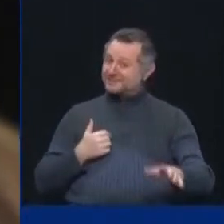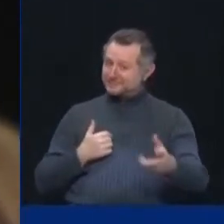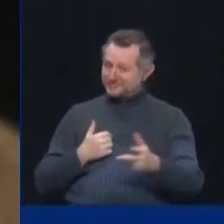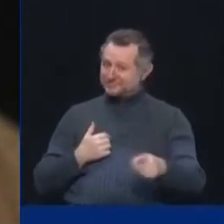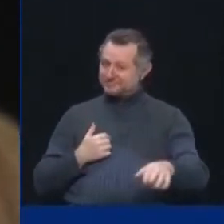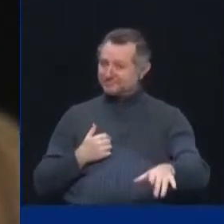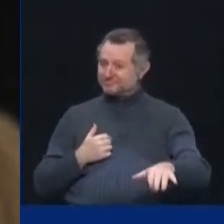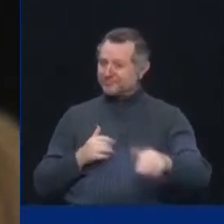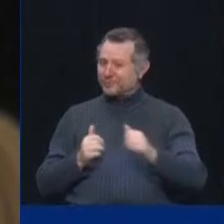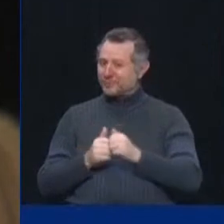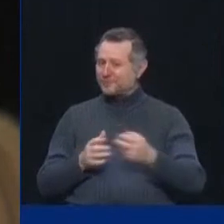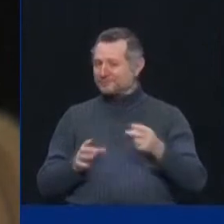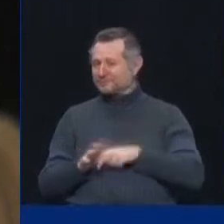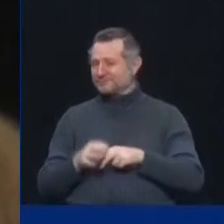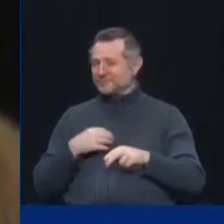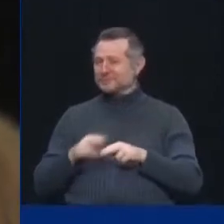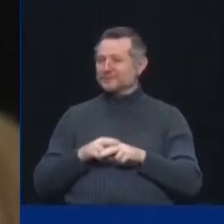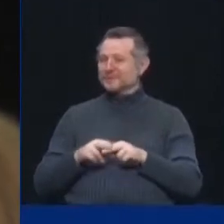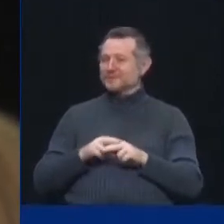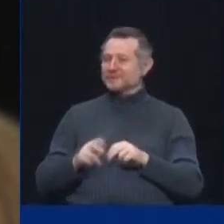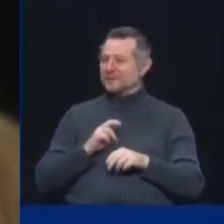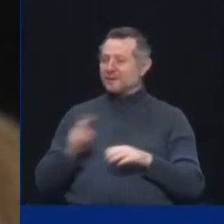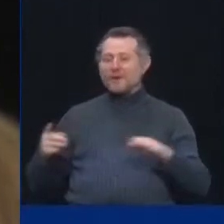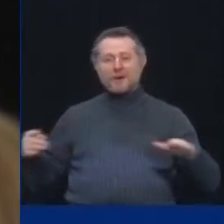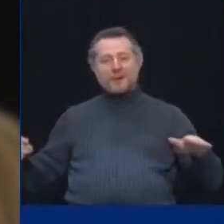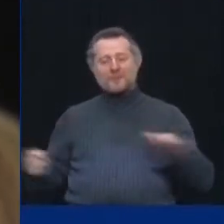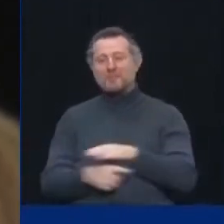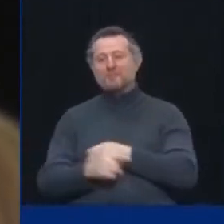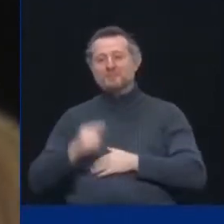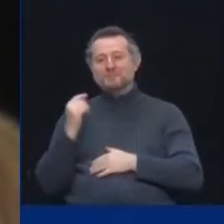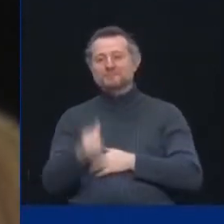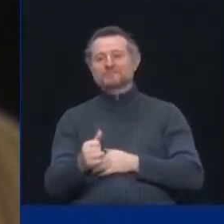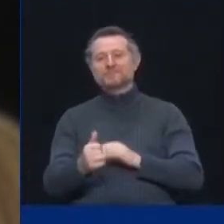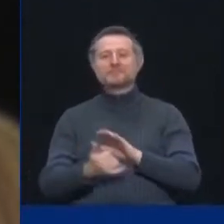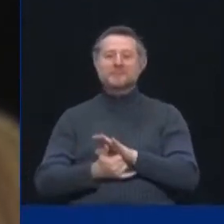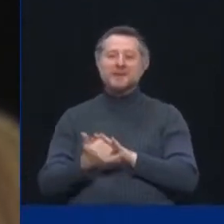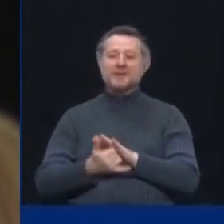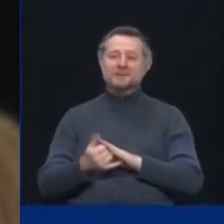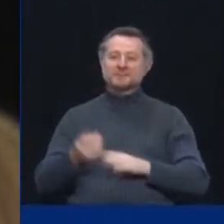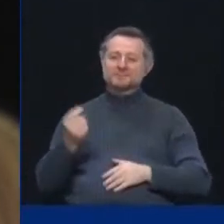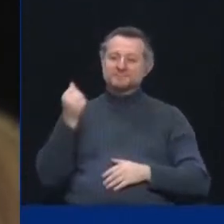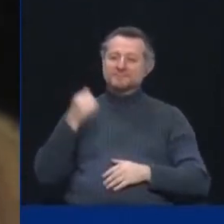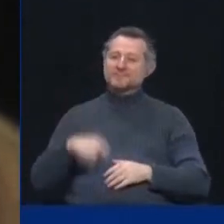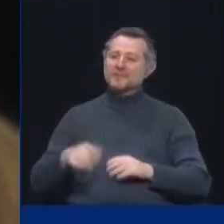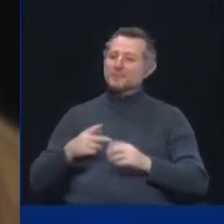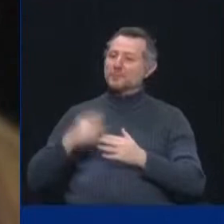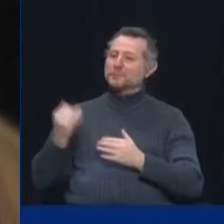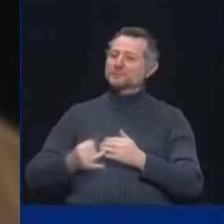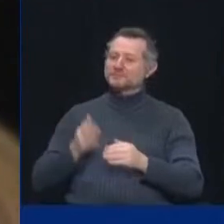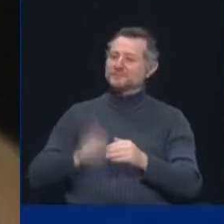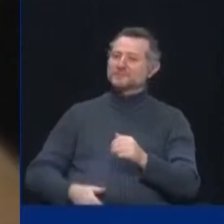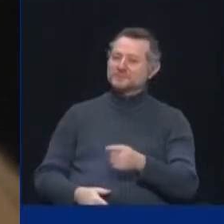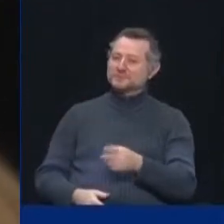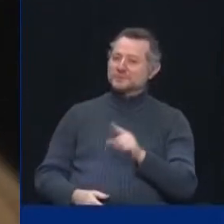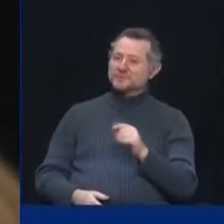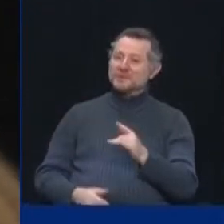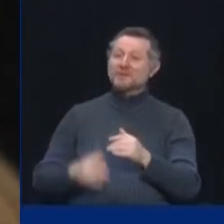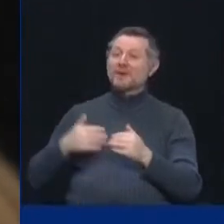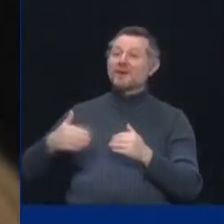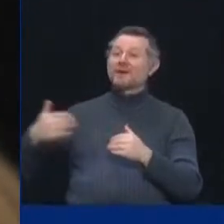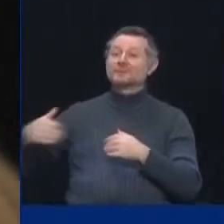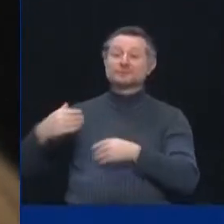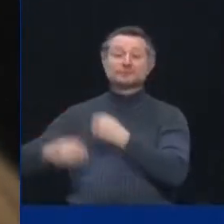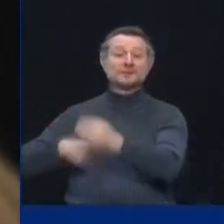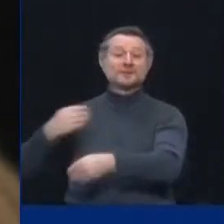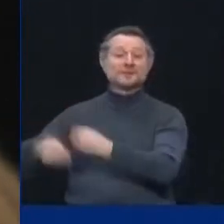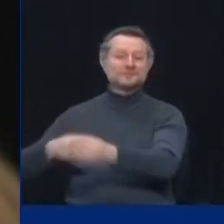They're going to be able to get to Manhattan faster because of this project. And the next generations of individuals who are